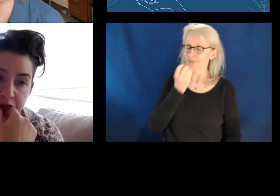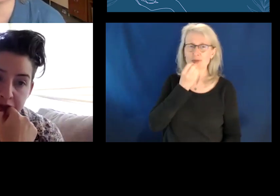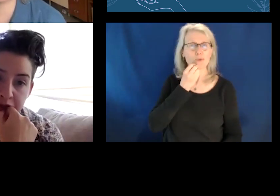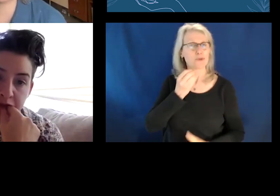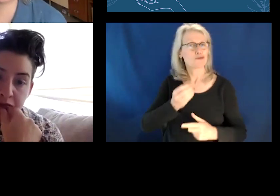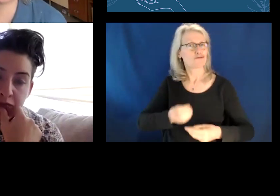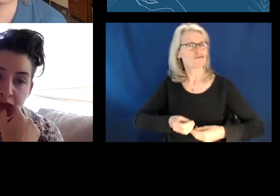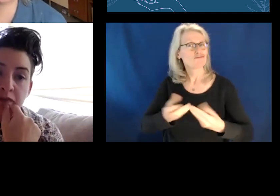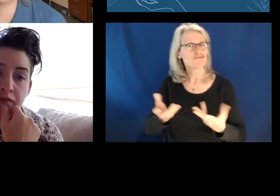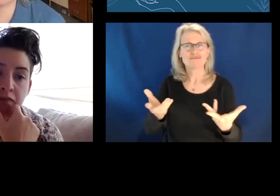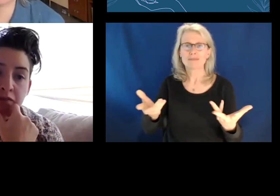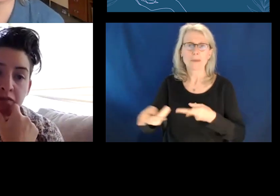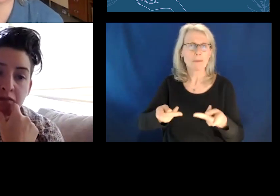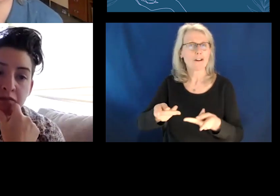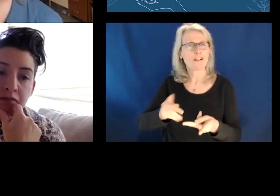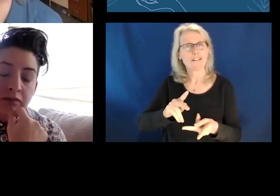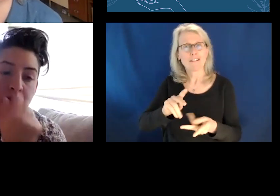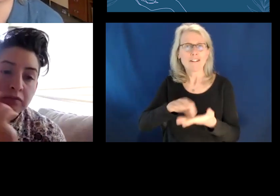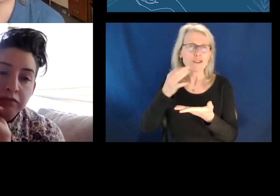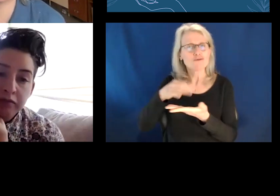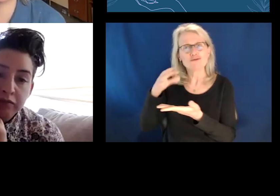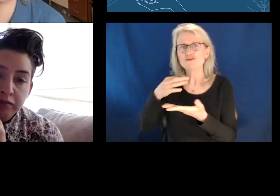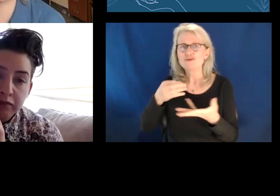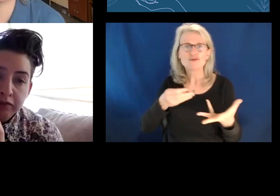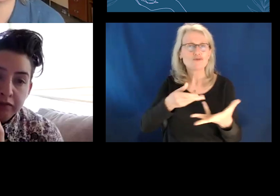to come together and